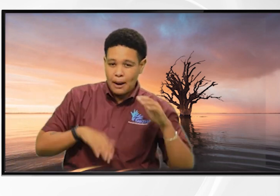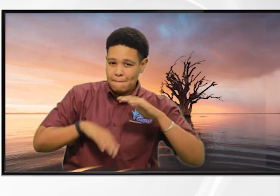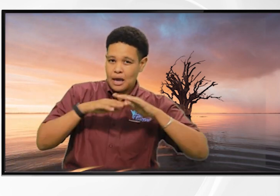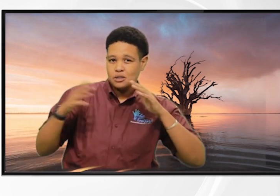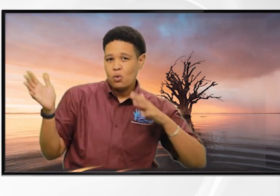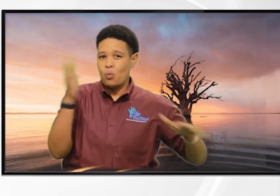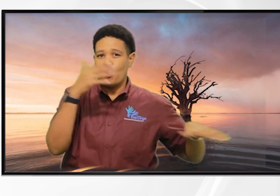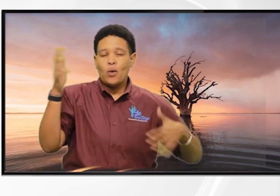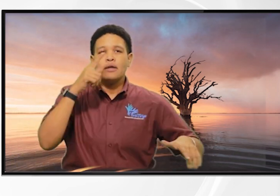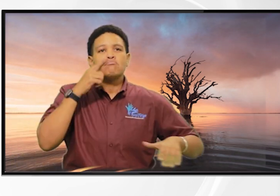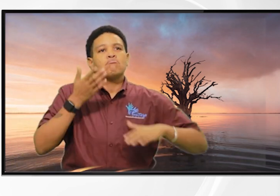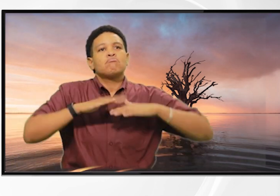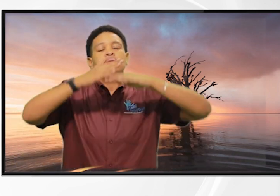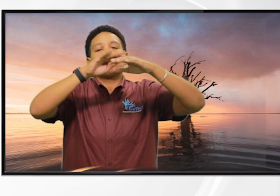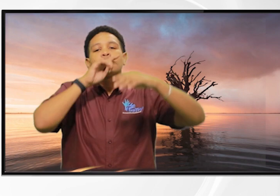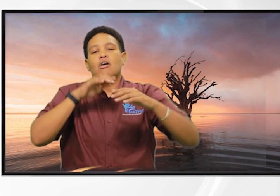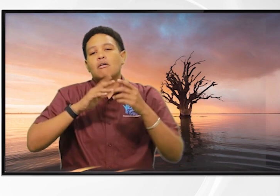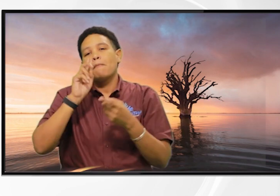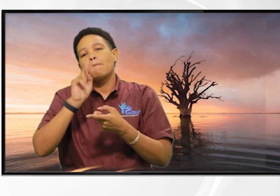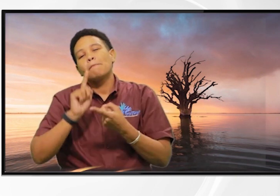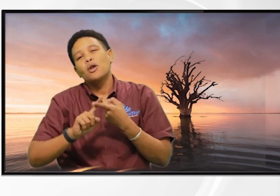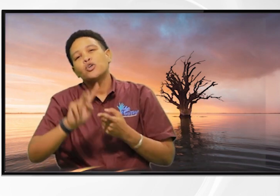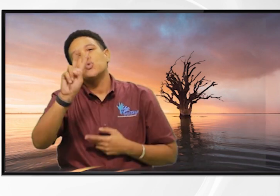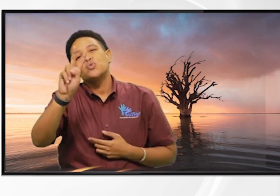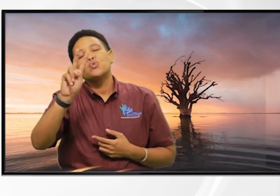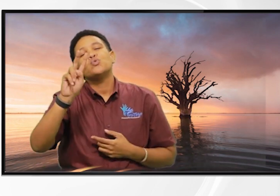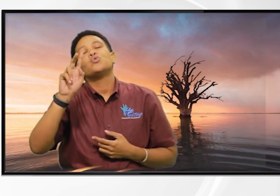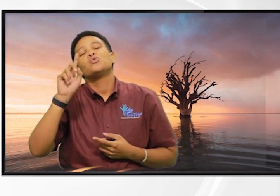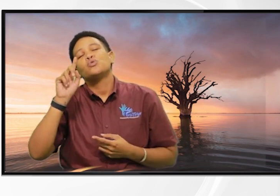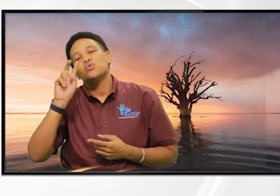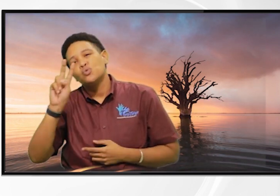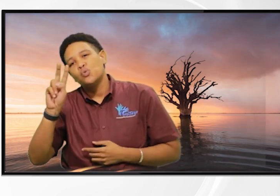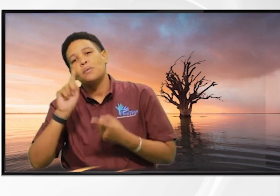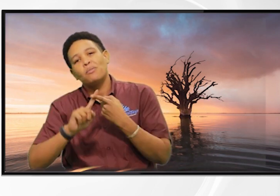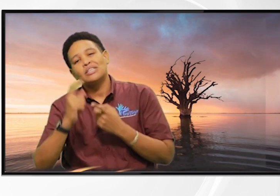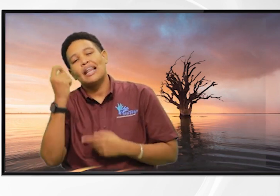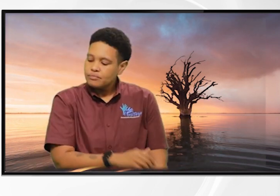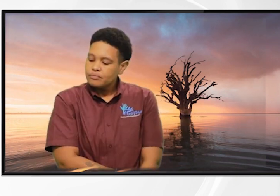increases of +2 to +11%.